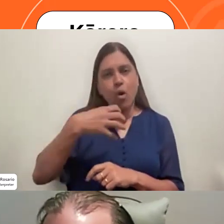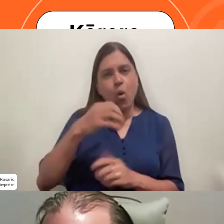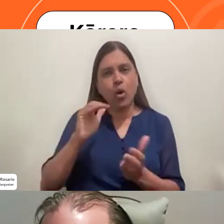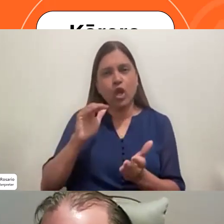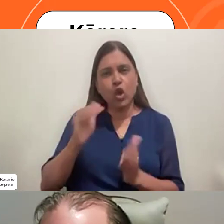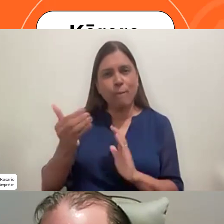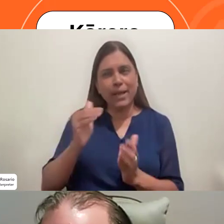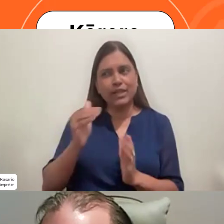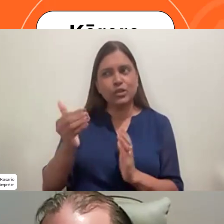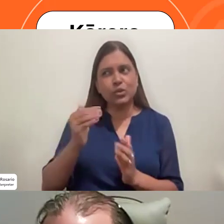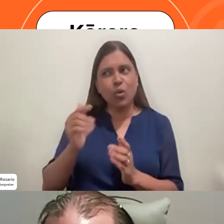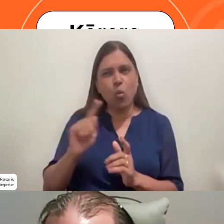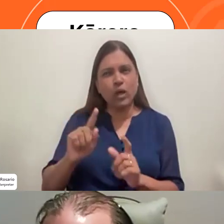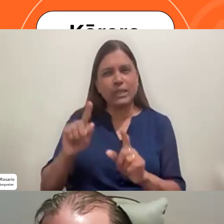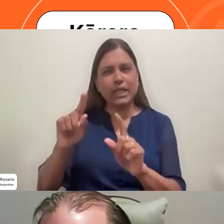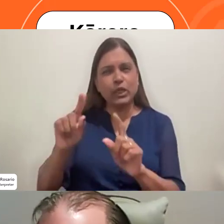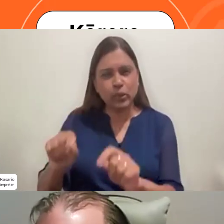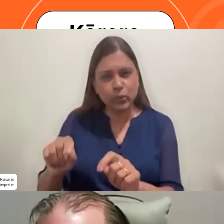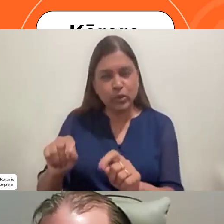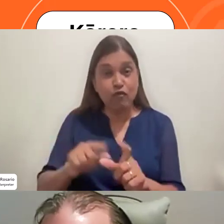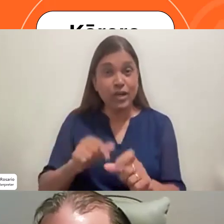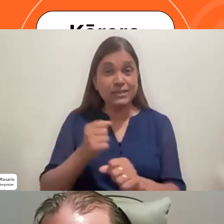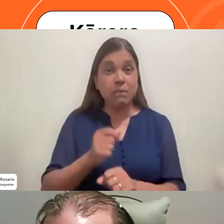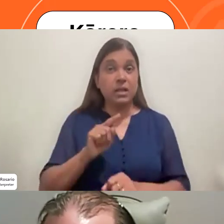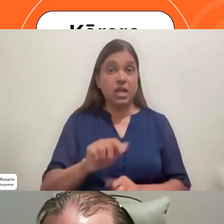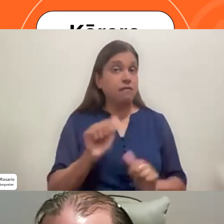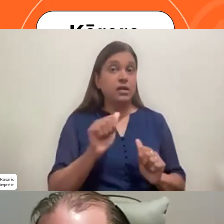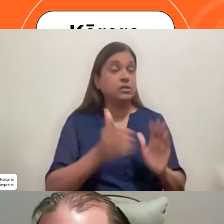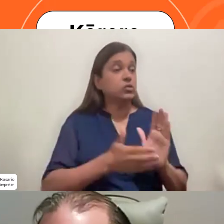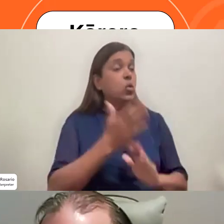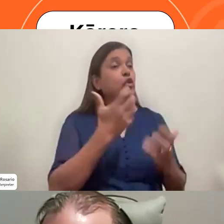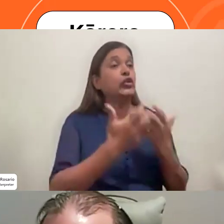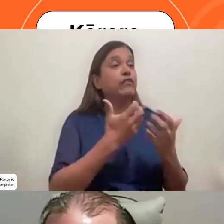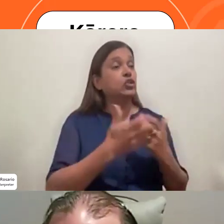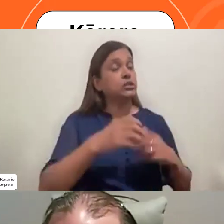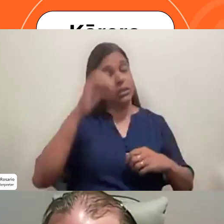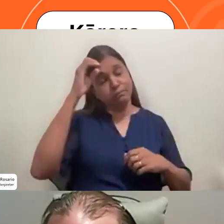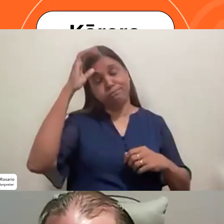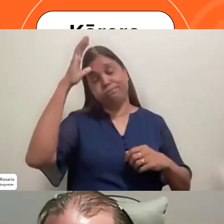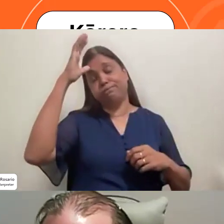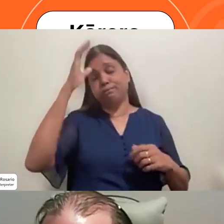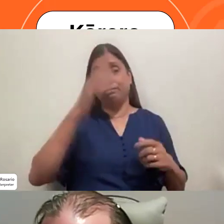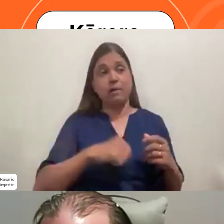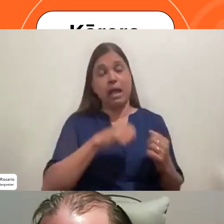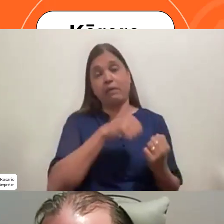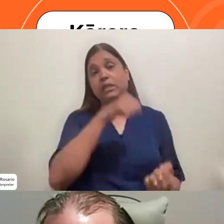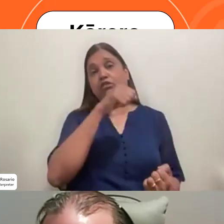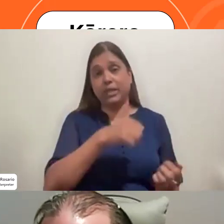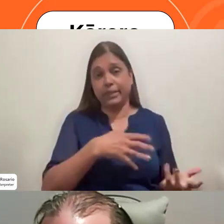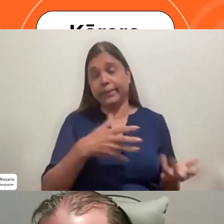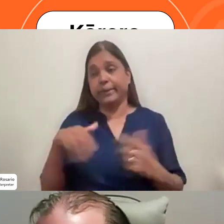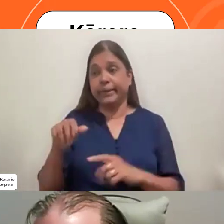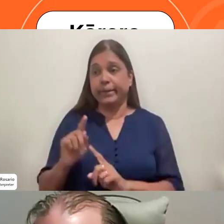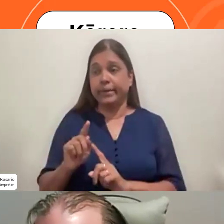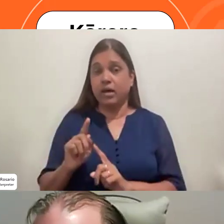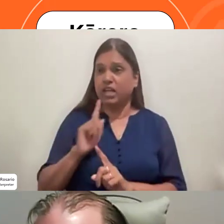a degree in computer science. So when you try and tell them that they've done it wrong, they will get their back up. They will